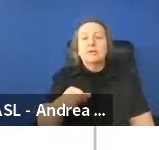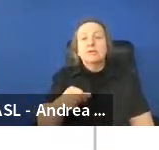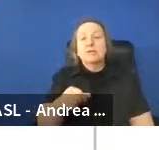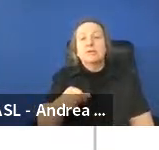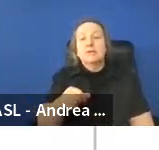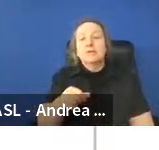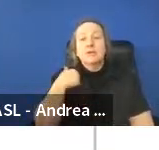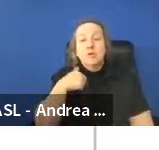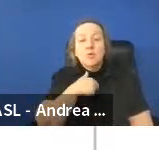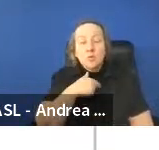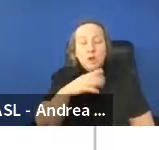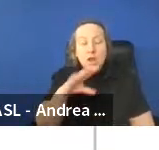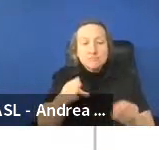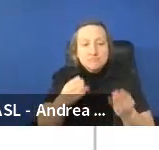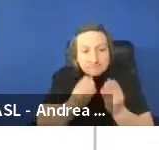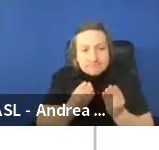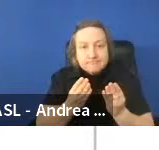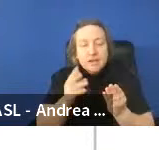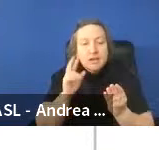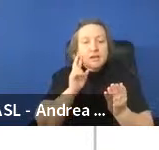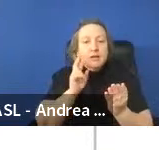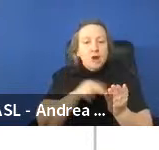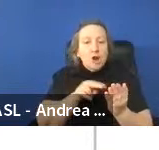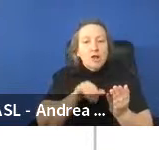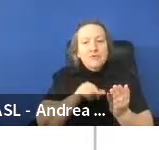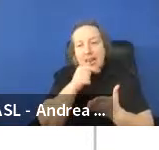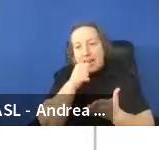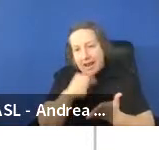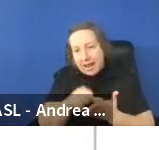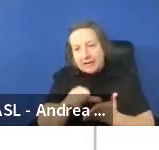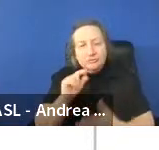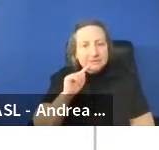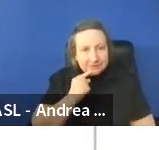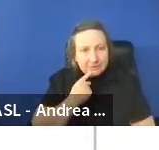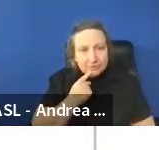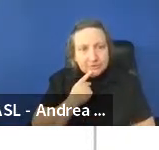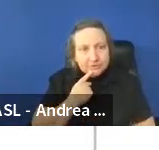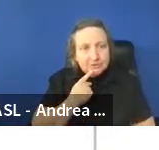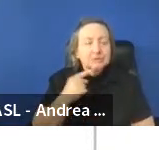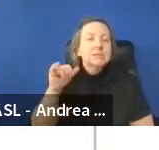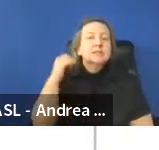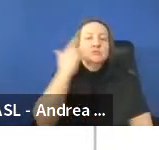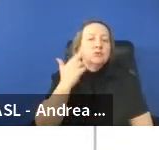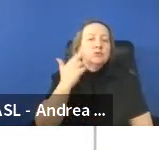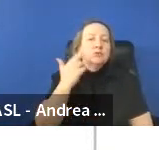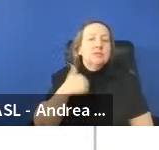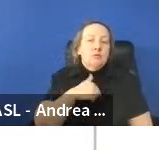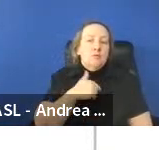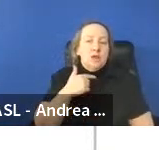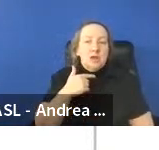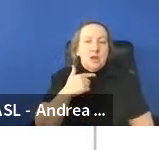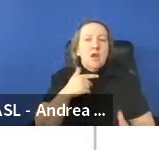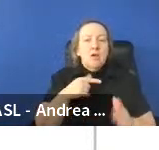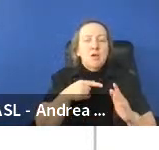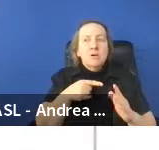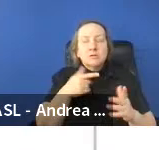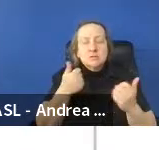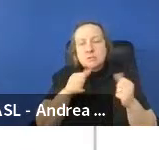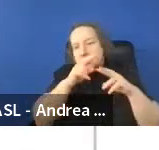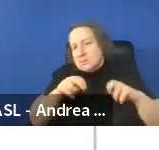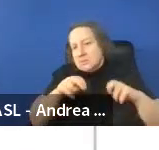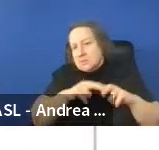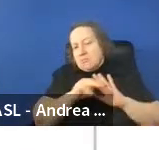we took that letter very seriously, and that's why we are running these models that are looking